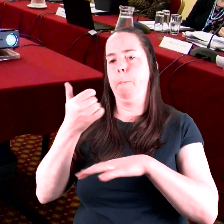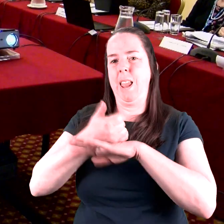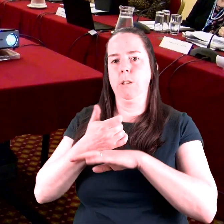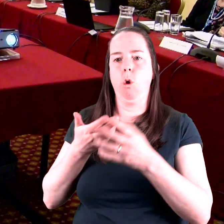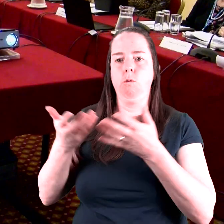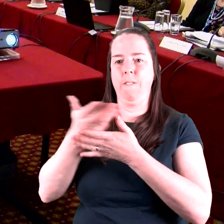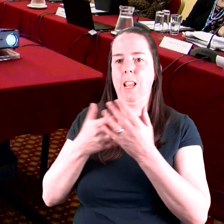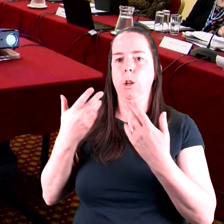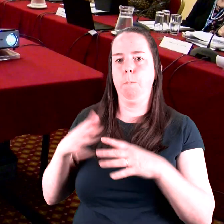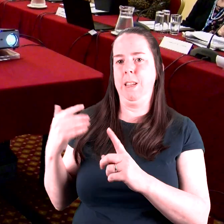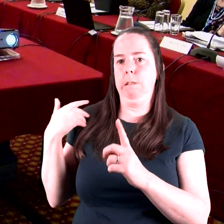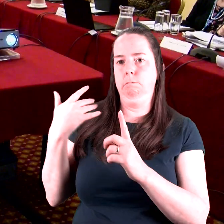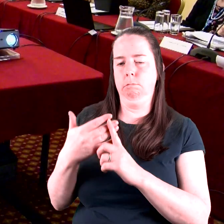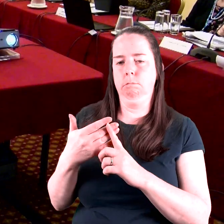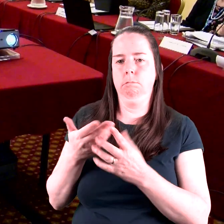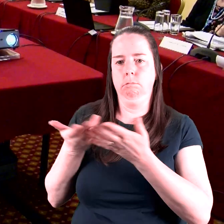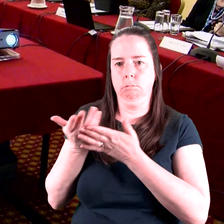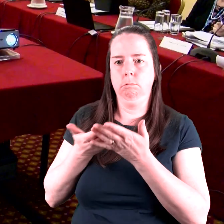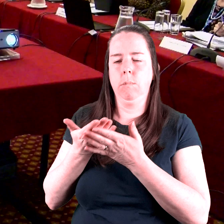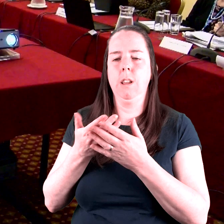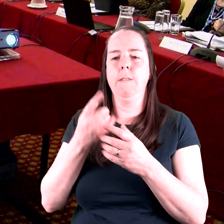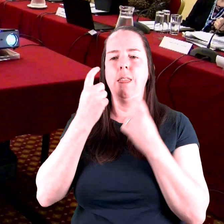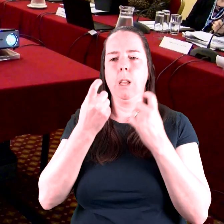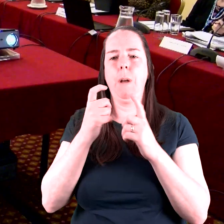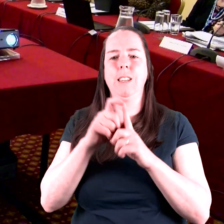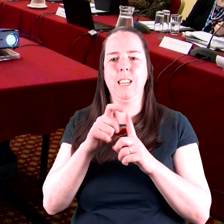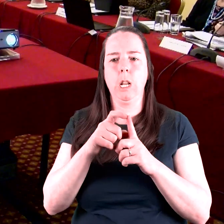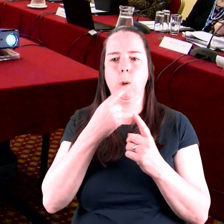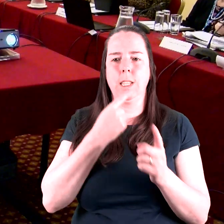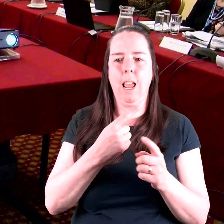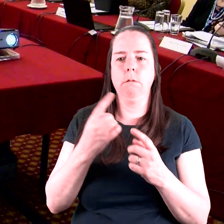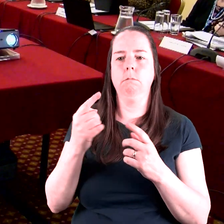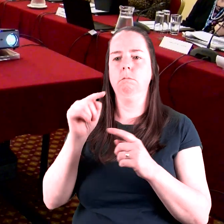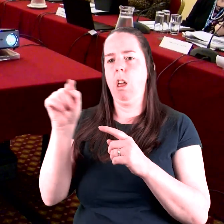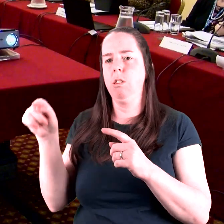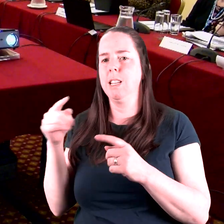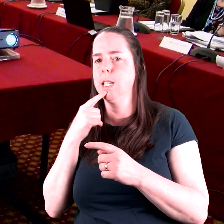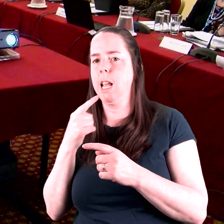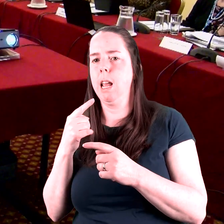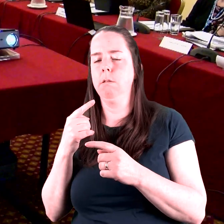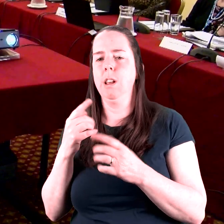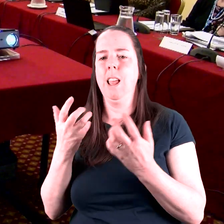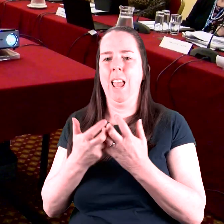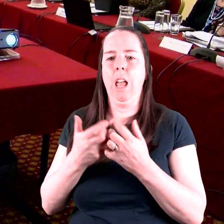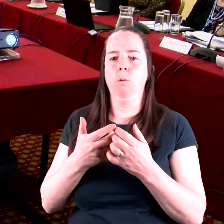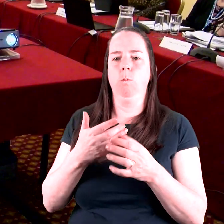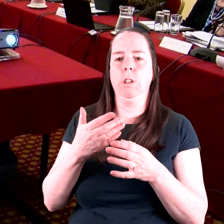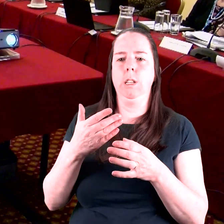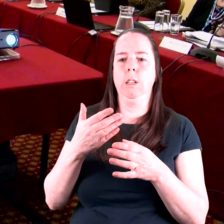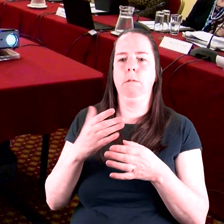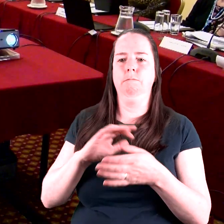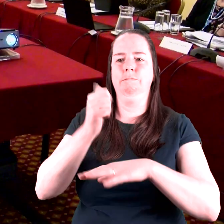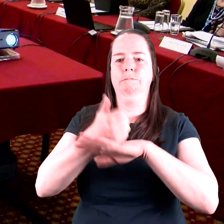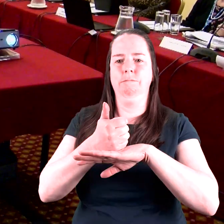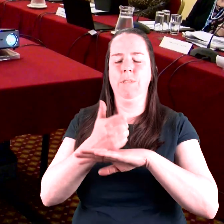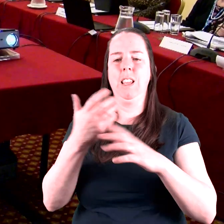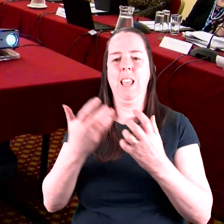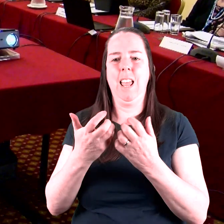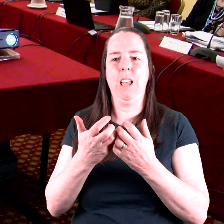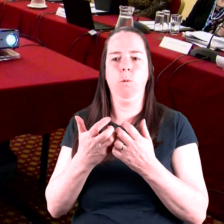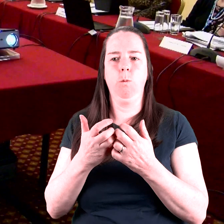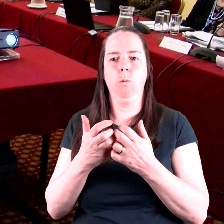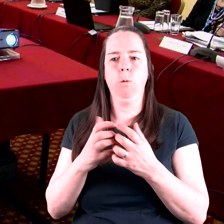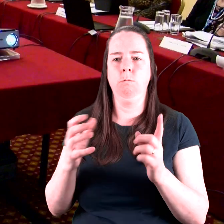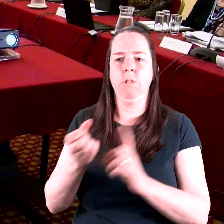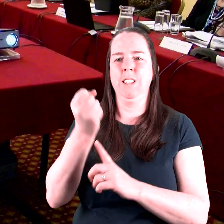had. I think if I think about what Dino has said and what others have said about how we implement and how we get to